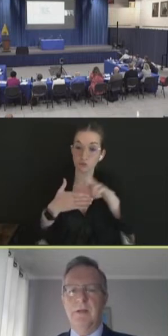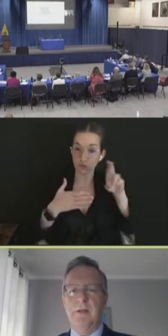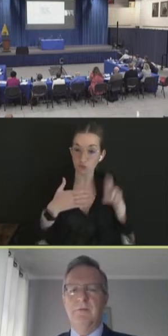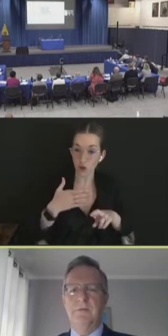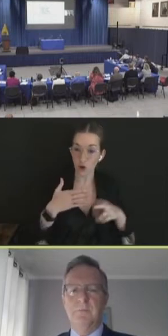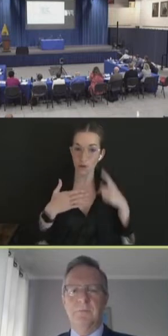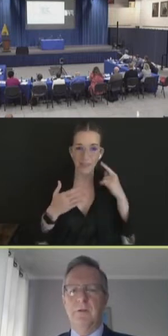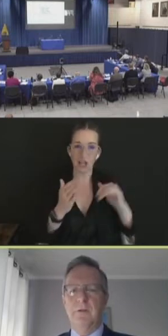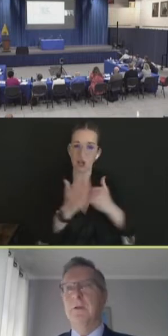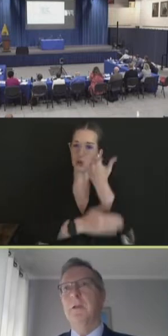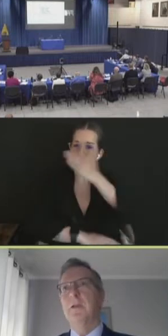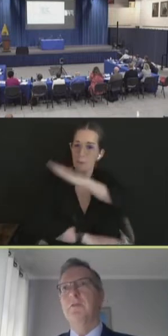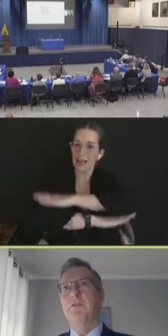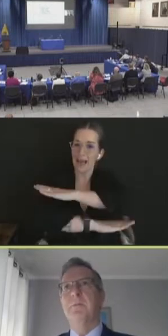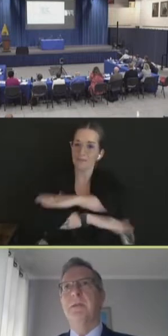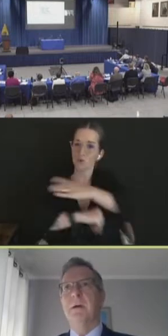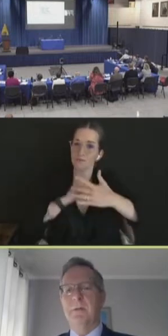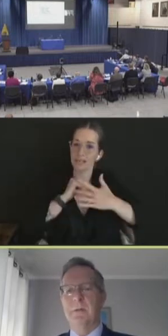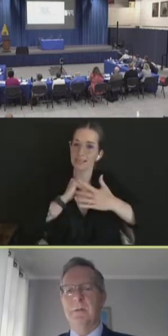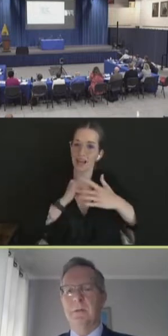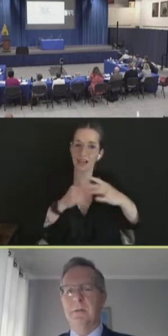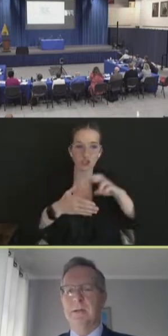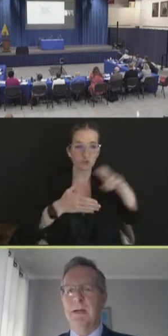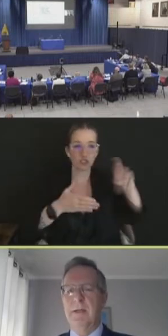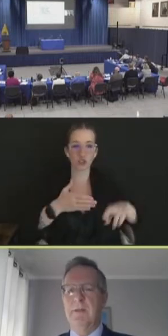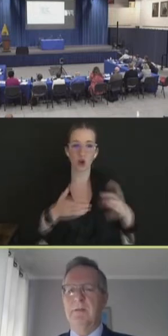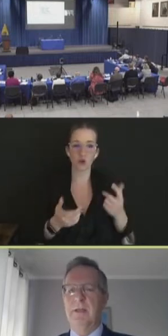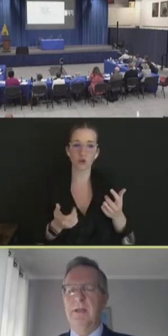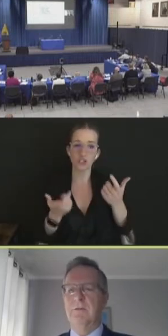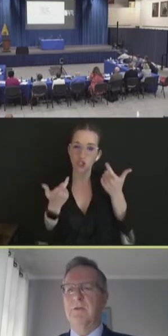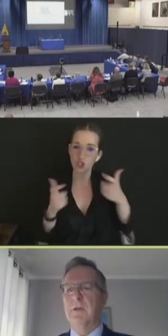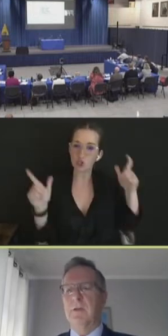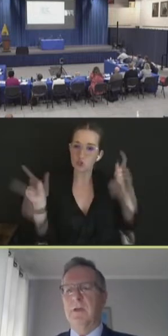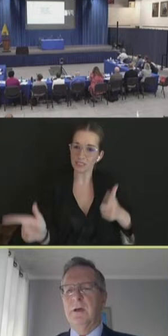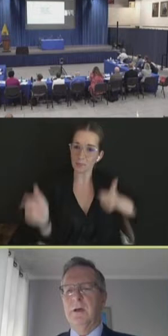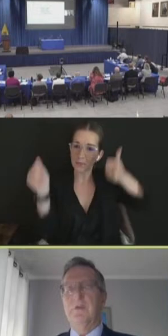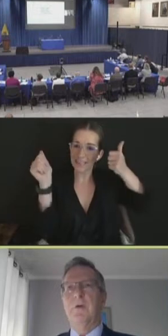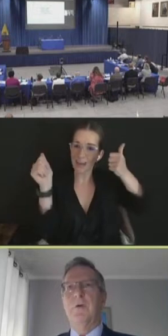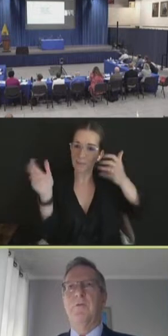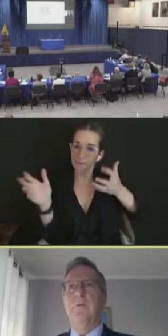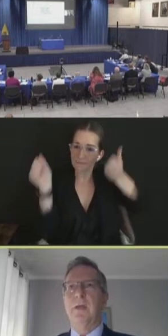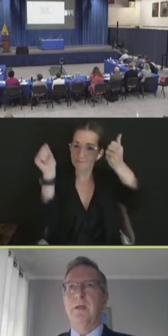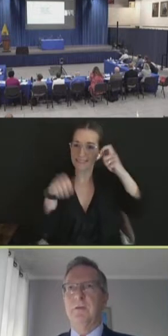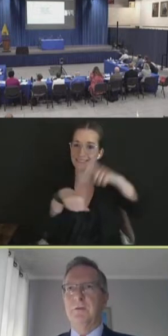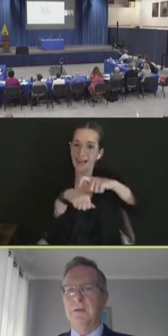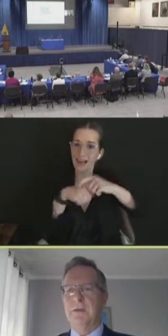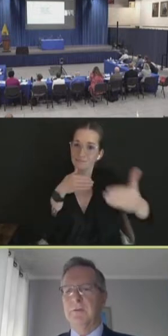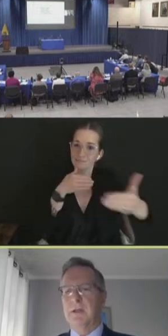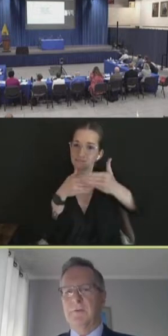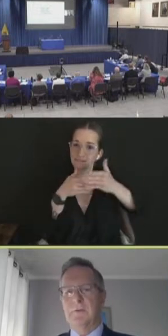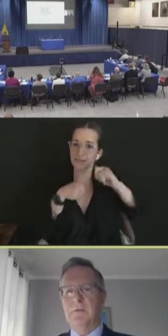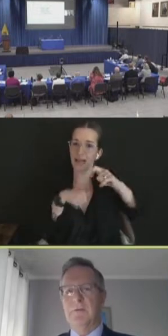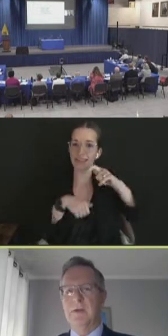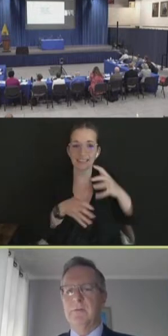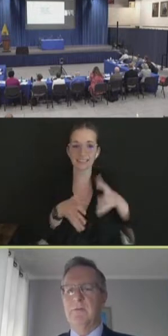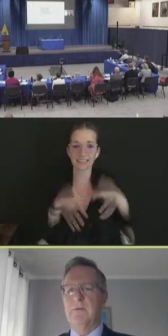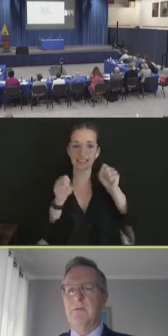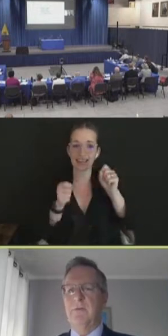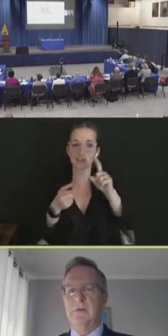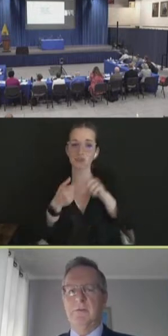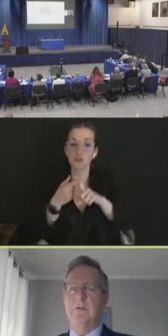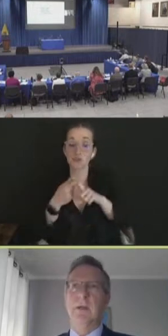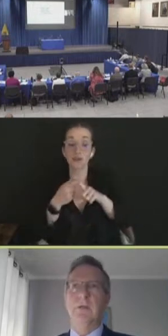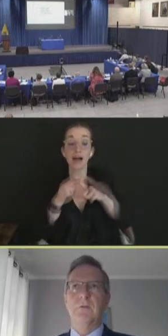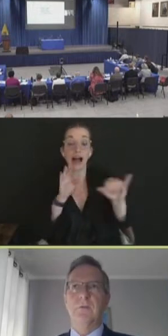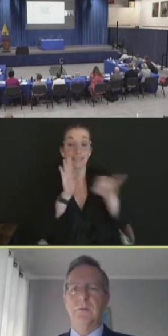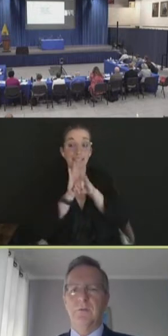platform technologies has resulted in a huge speed up in the time that it takes to go from that initial identification of a threat to